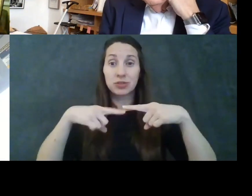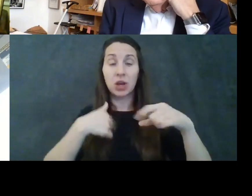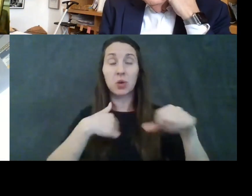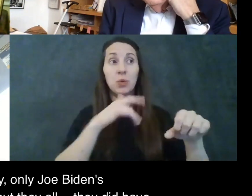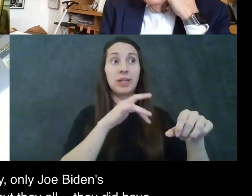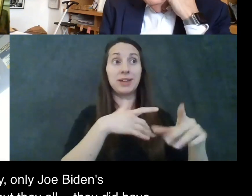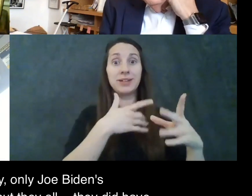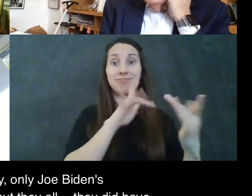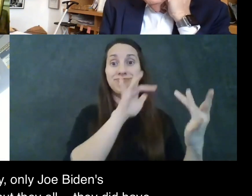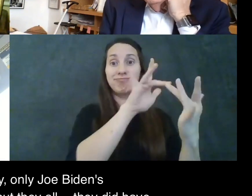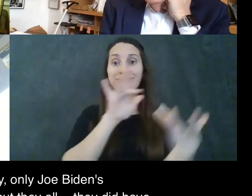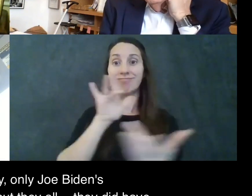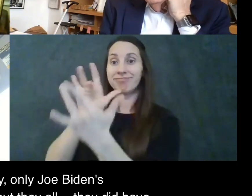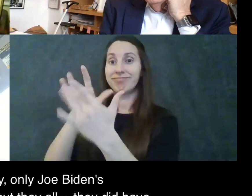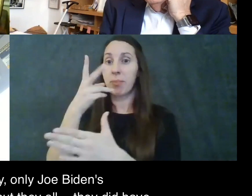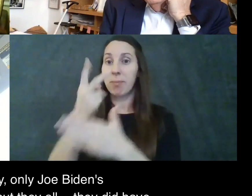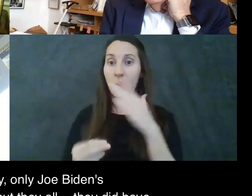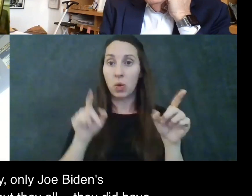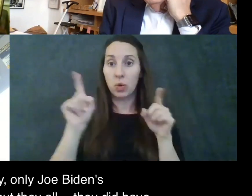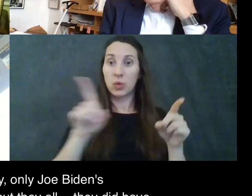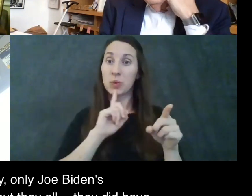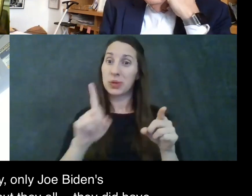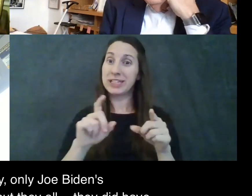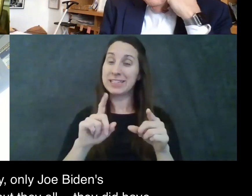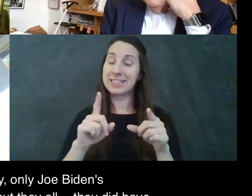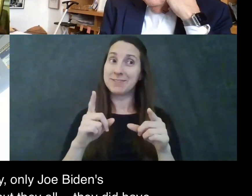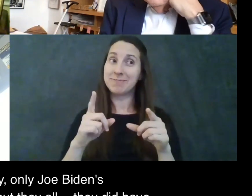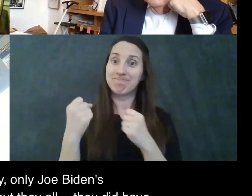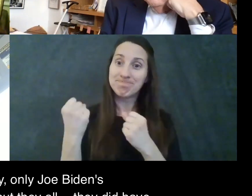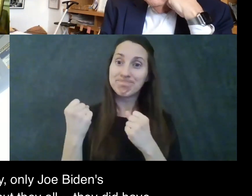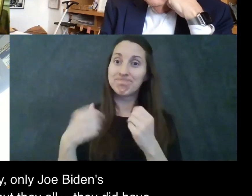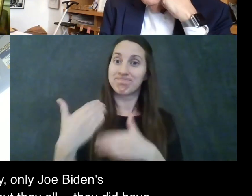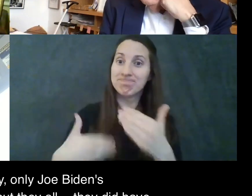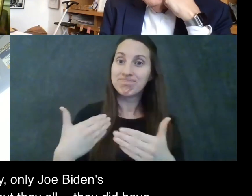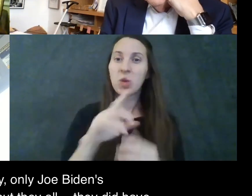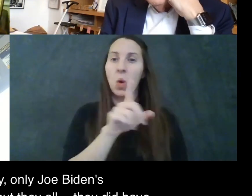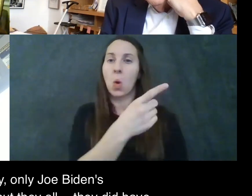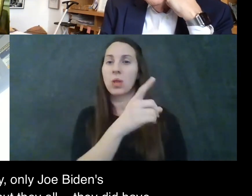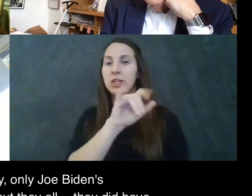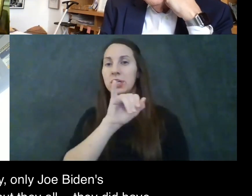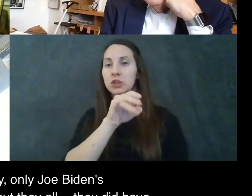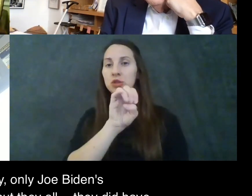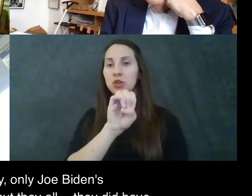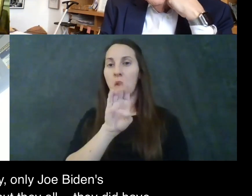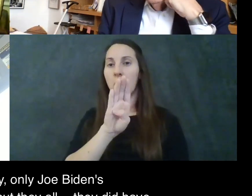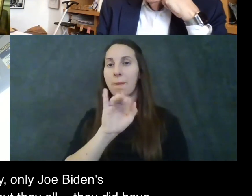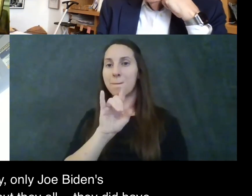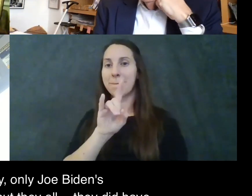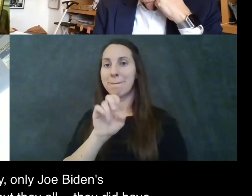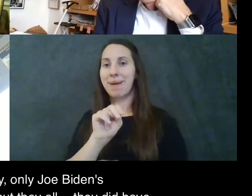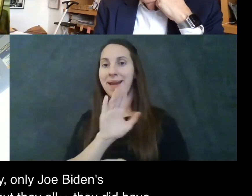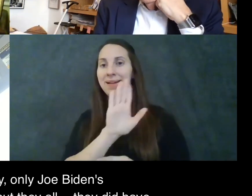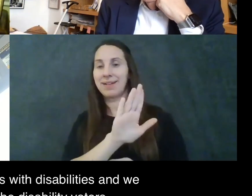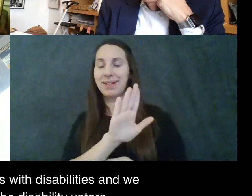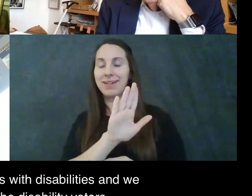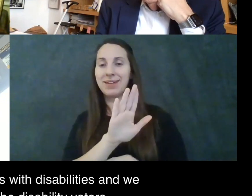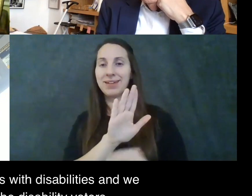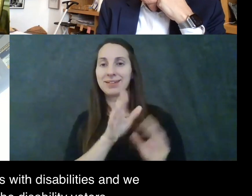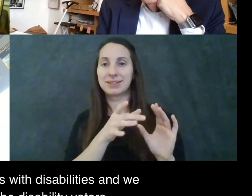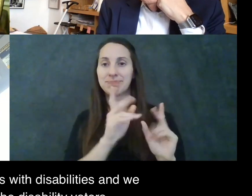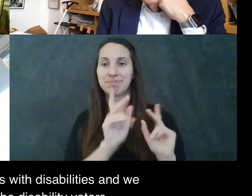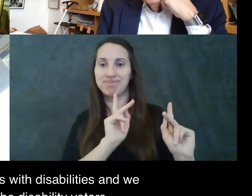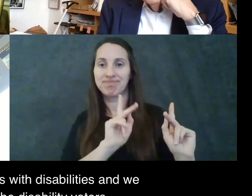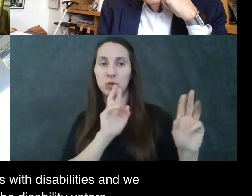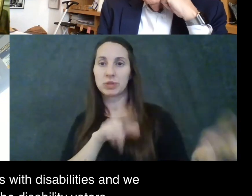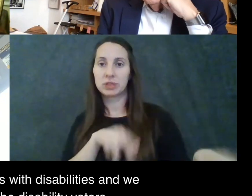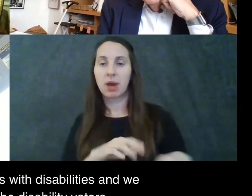campaigns quite vigorously. Only the Joe Biden's campaign responded, but they did have a message